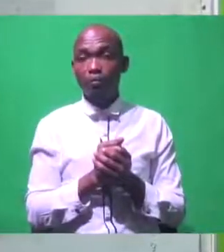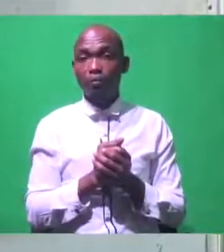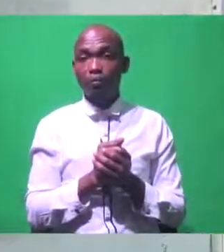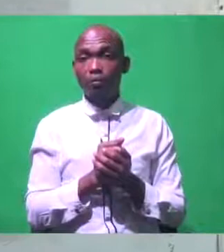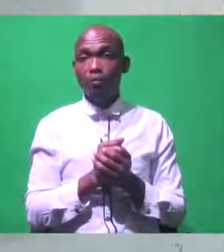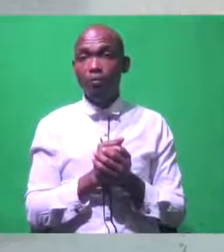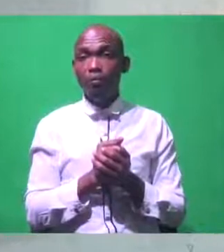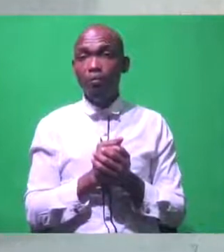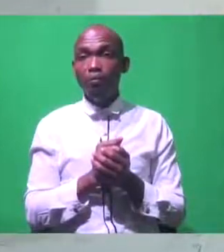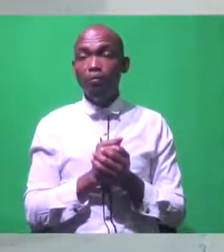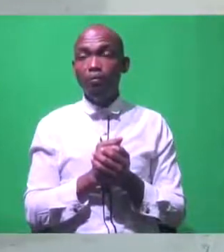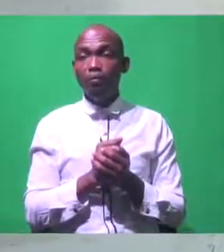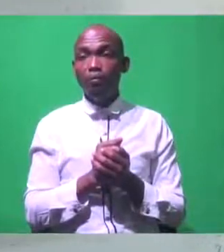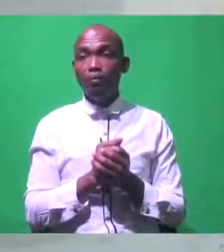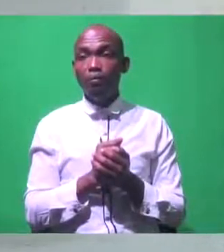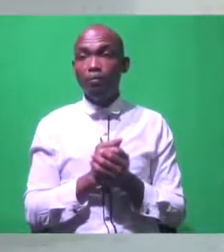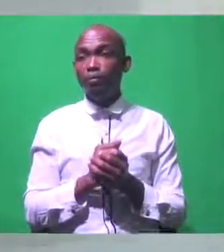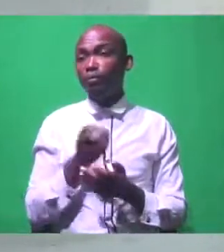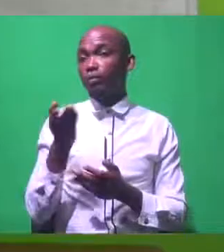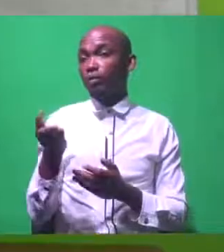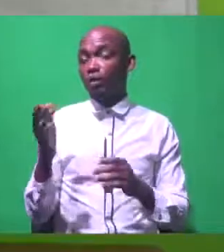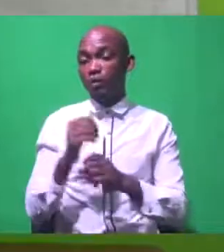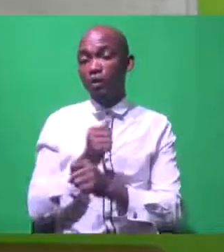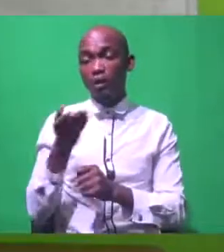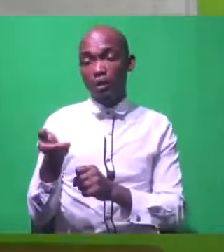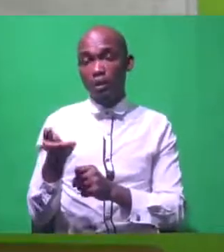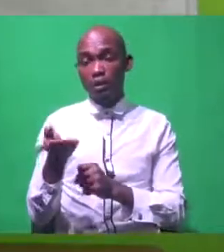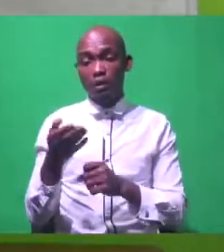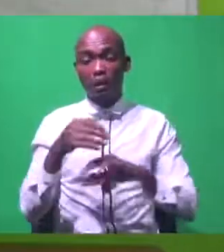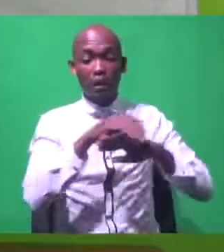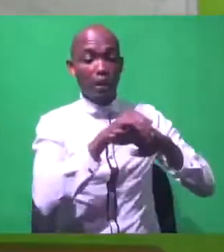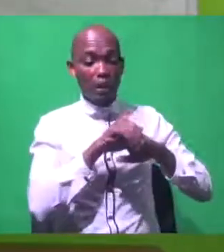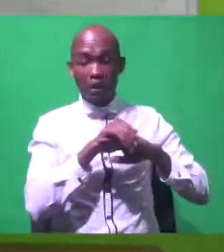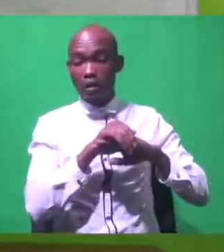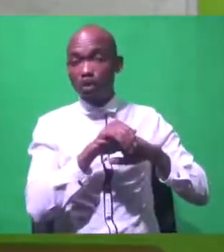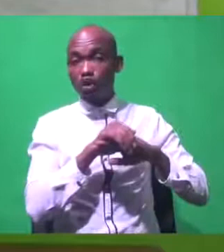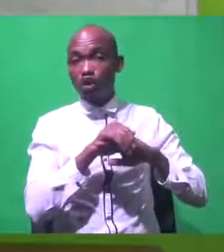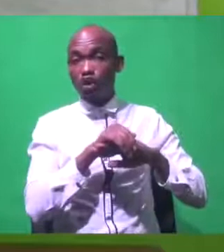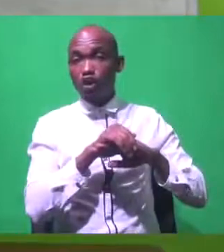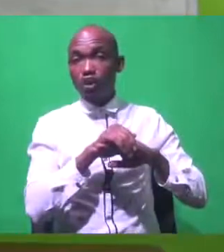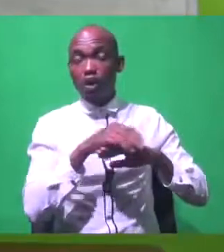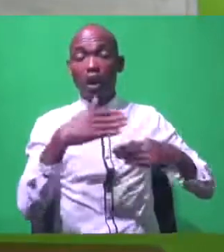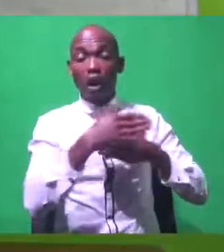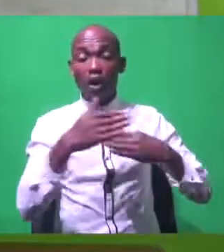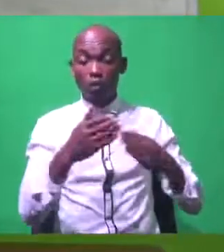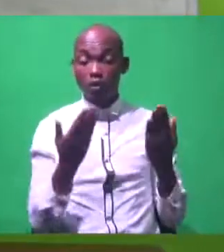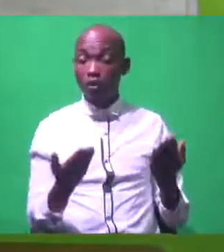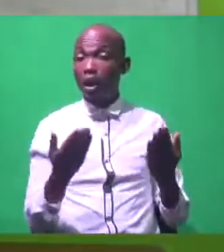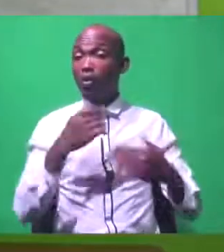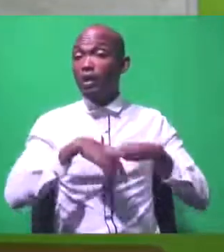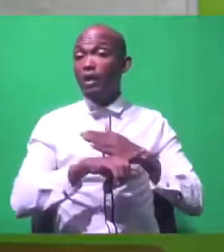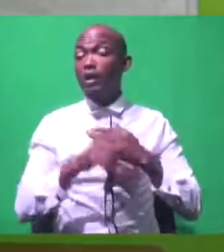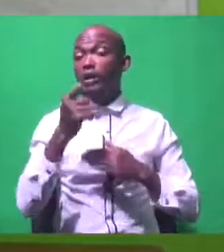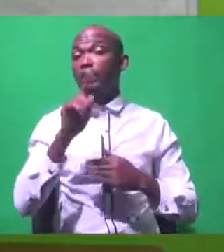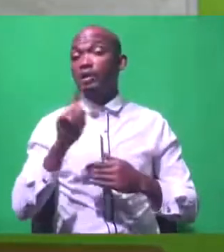Currently, we have this English language in Tanzania. It's not our mother tongue